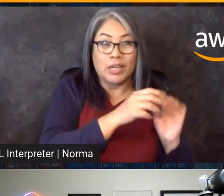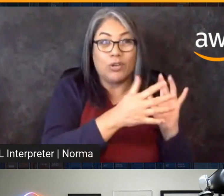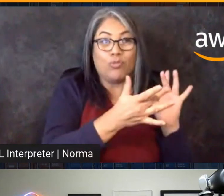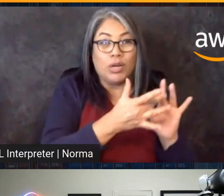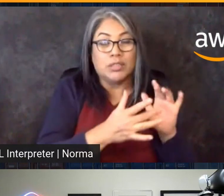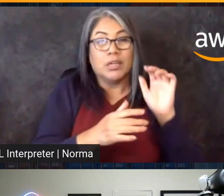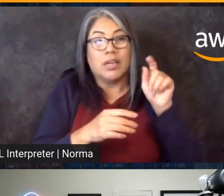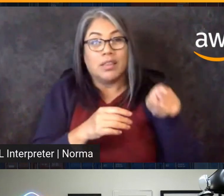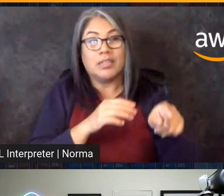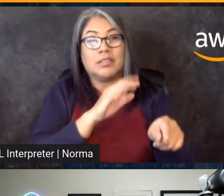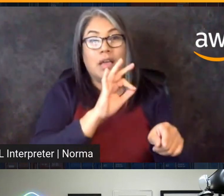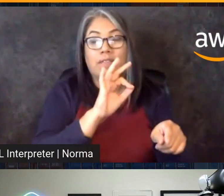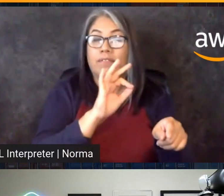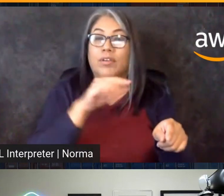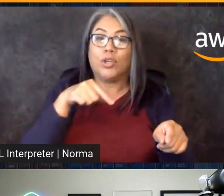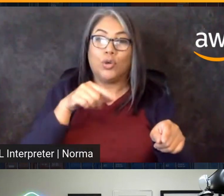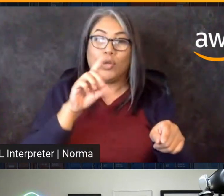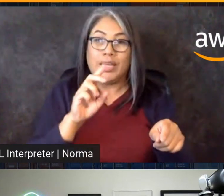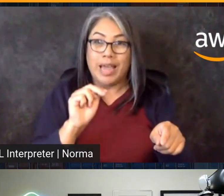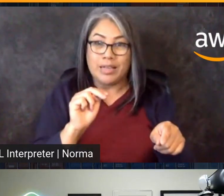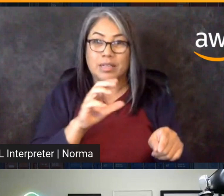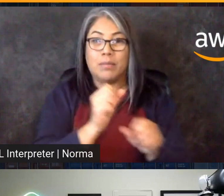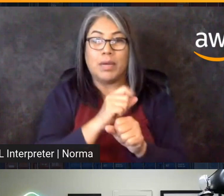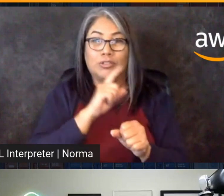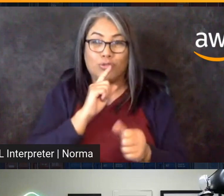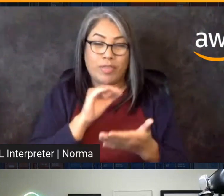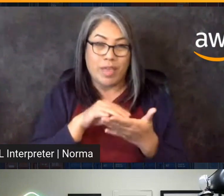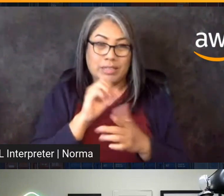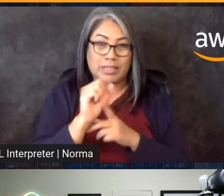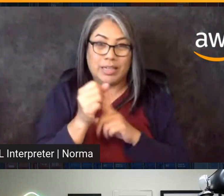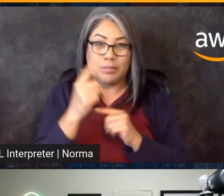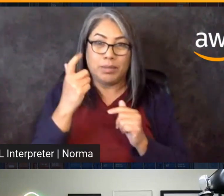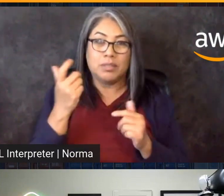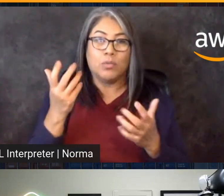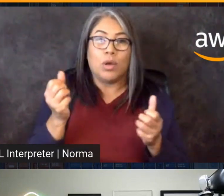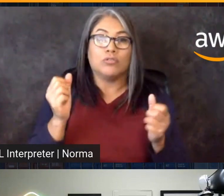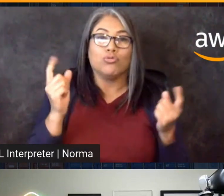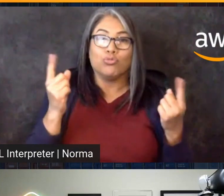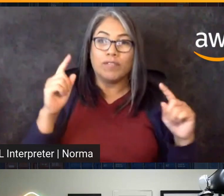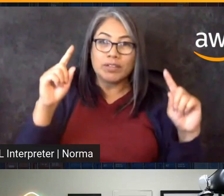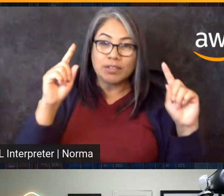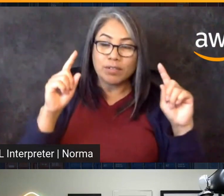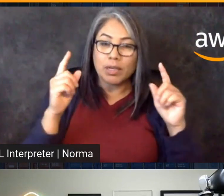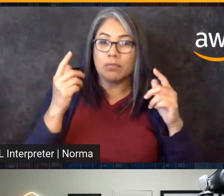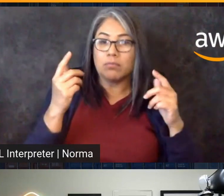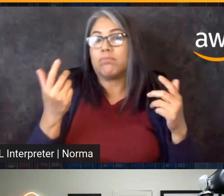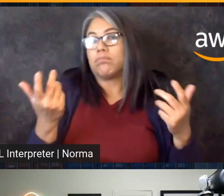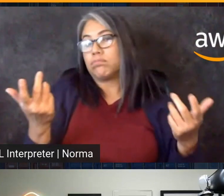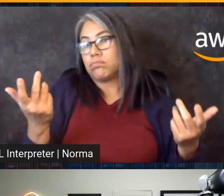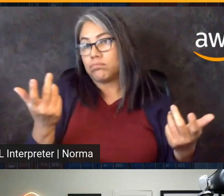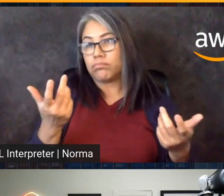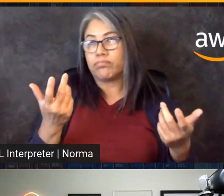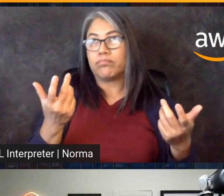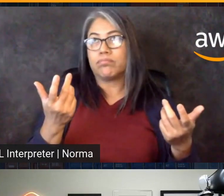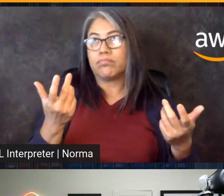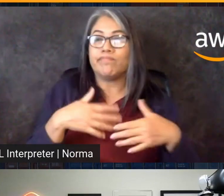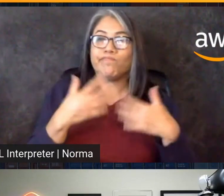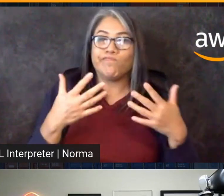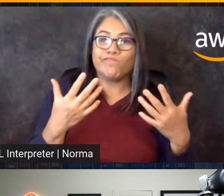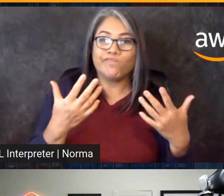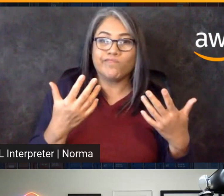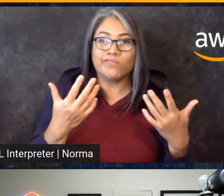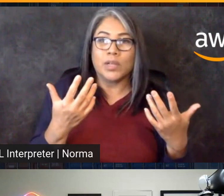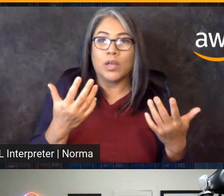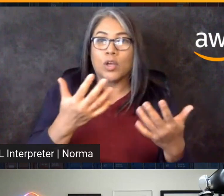FQDNs, and you want to assure that that's the case because you want to be able to effectively, you want to